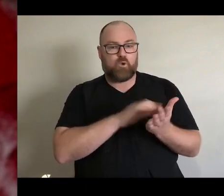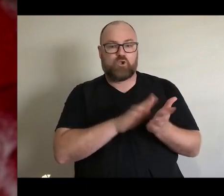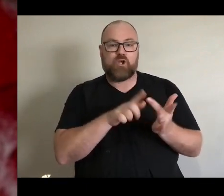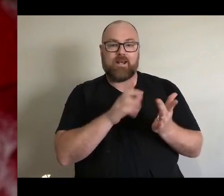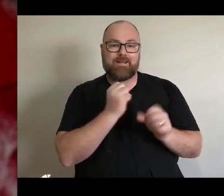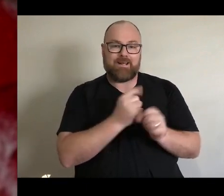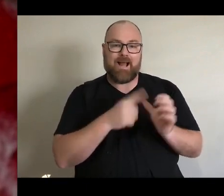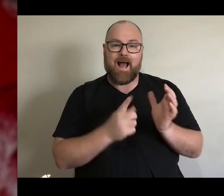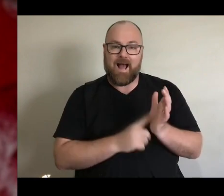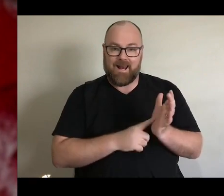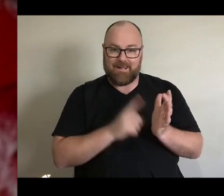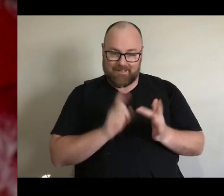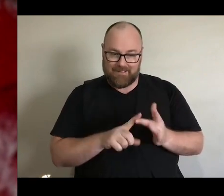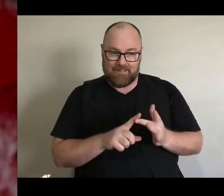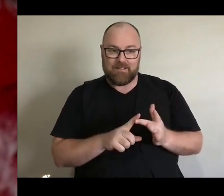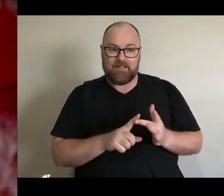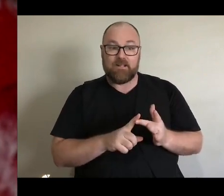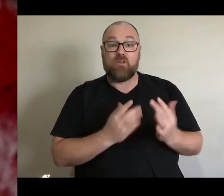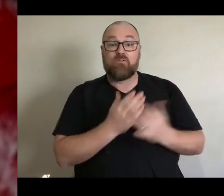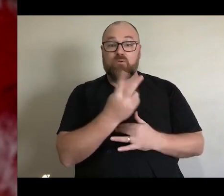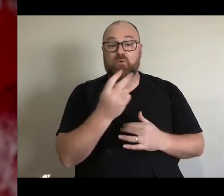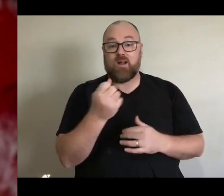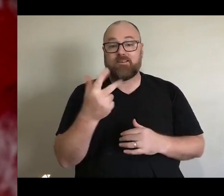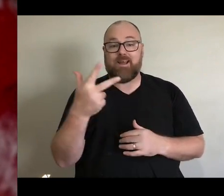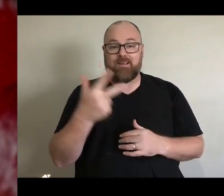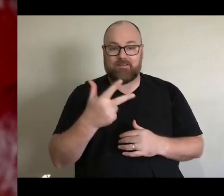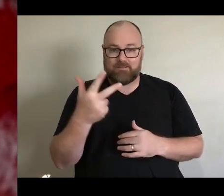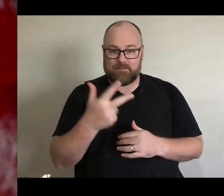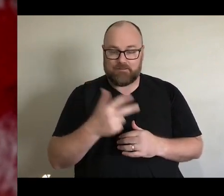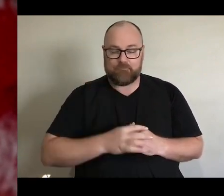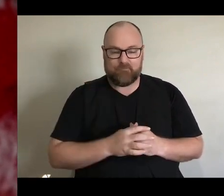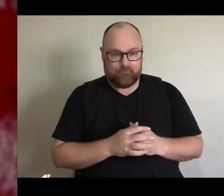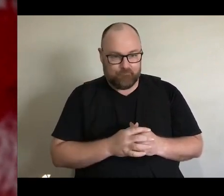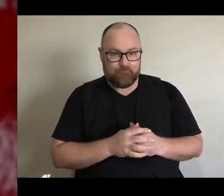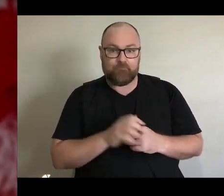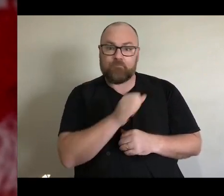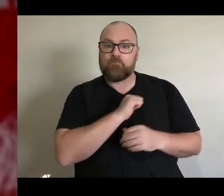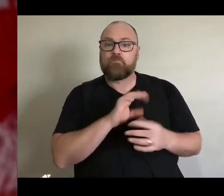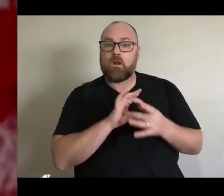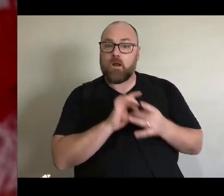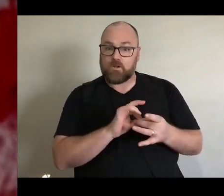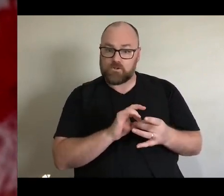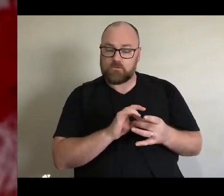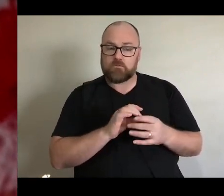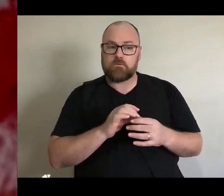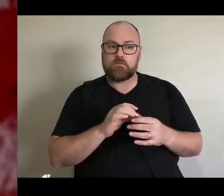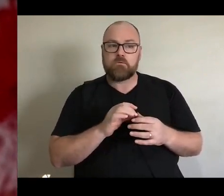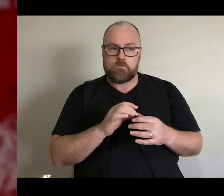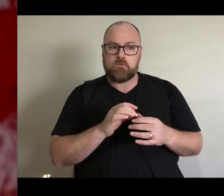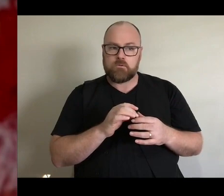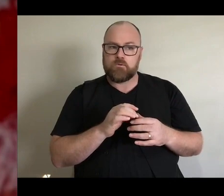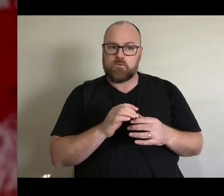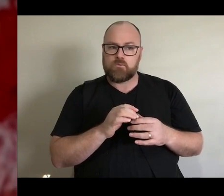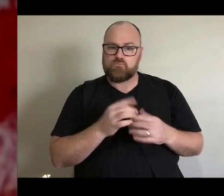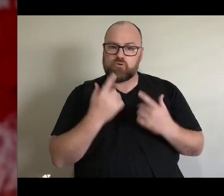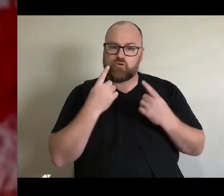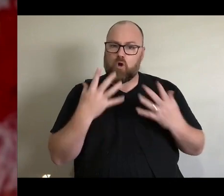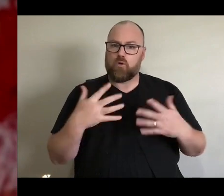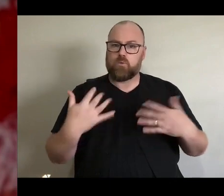passings throughout 2018. The connection between the works speaks of the importance